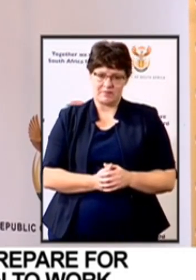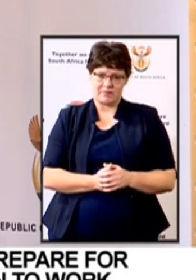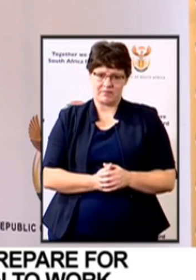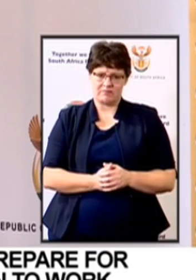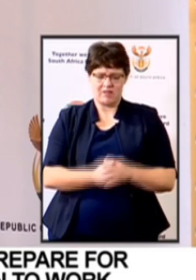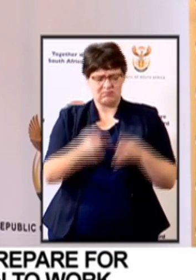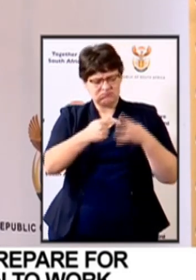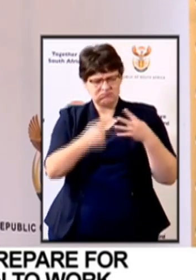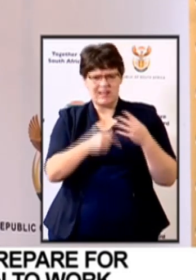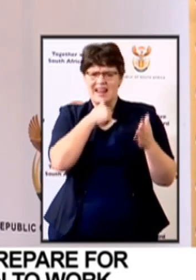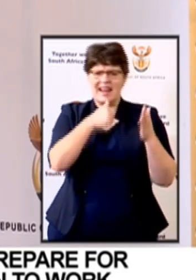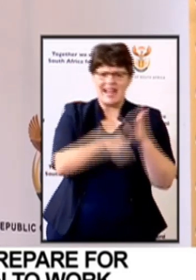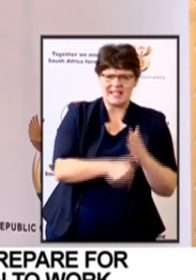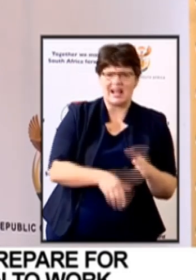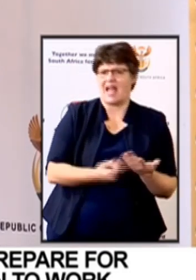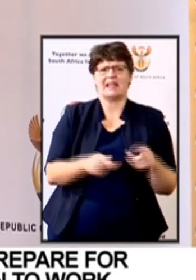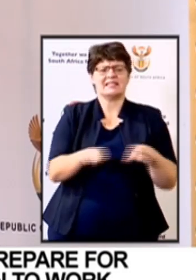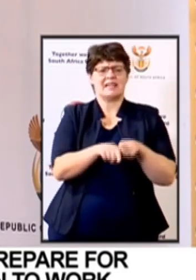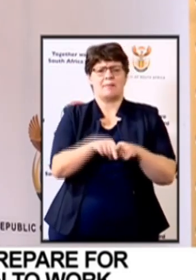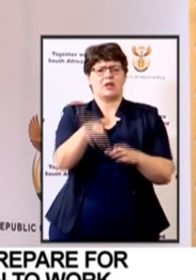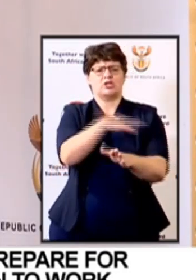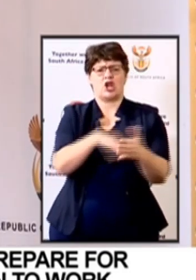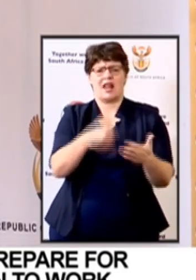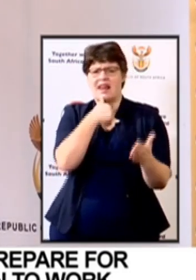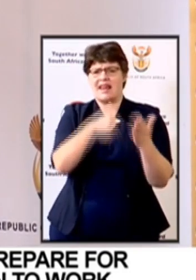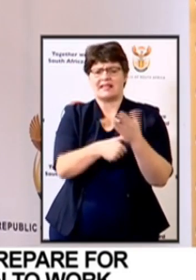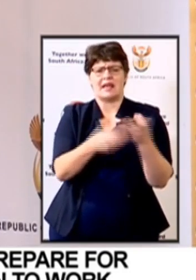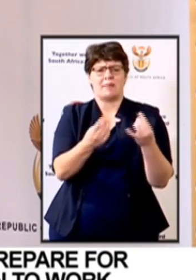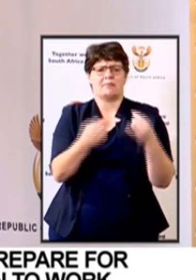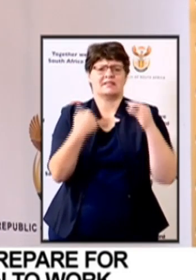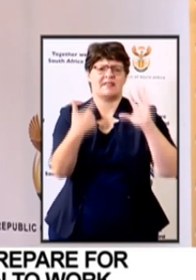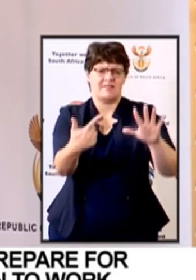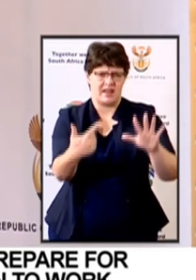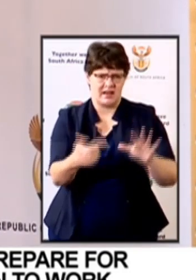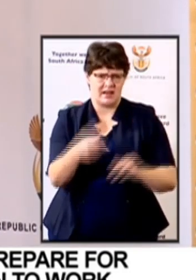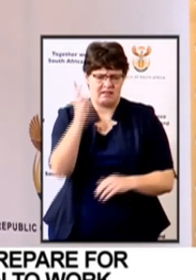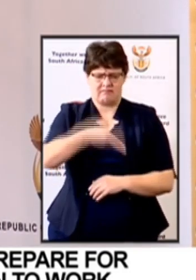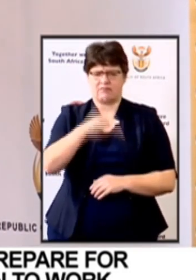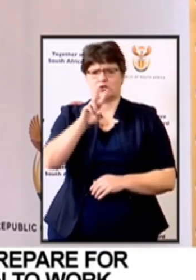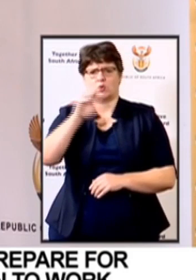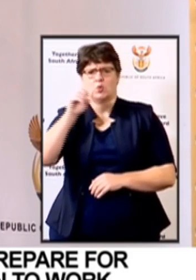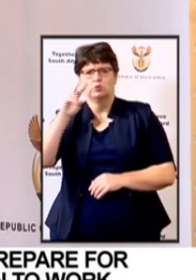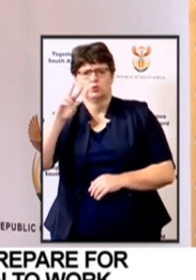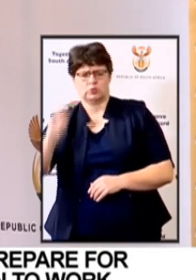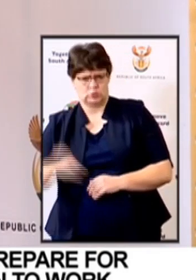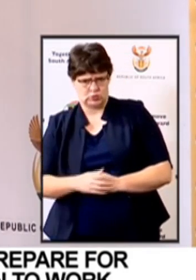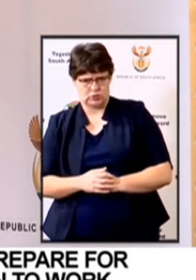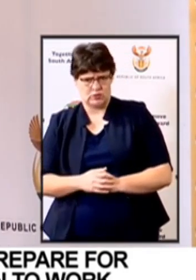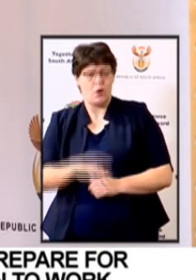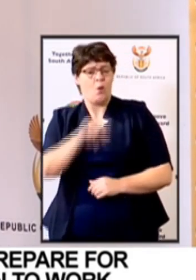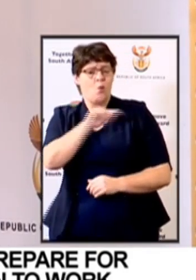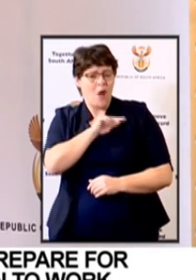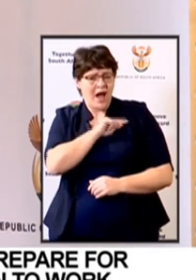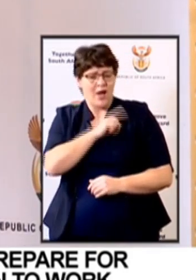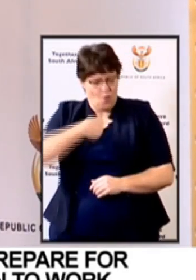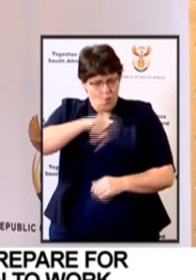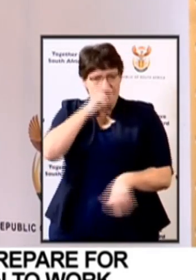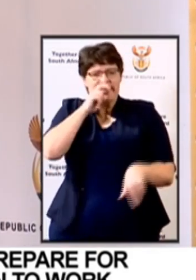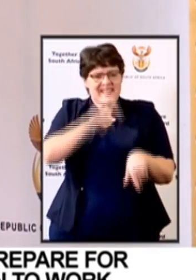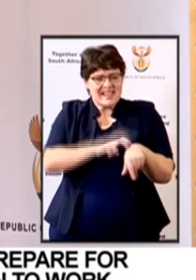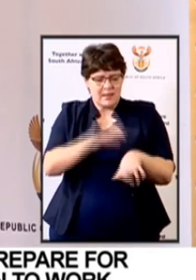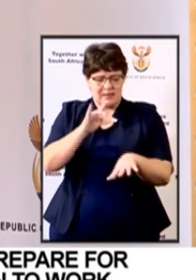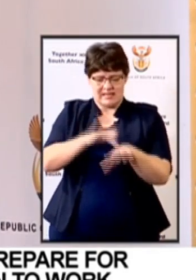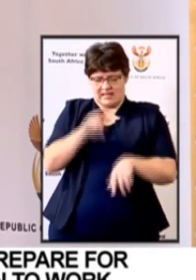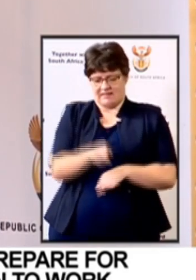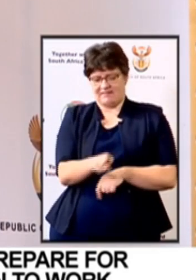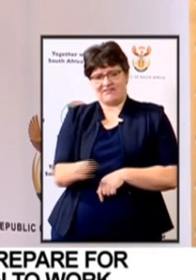other circulars, including Circular 7, to make sure that we are sensitive all the time to the